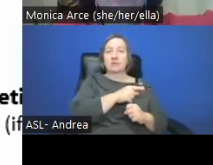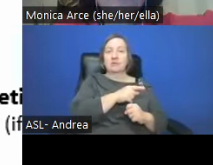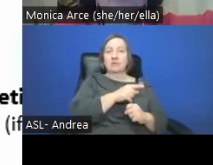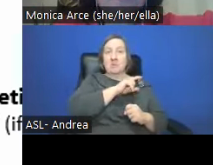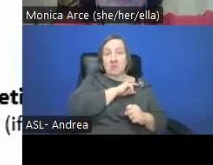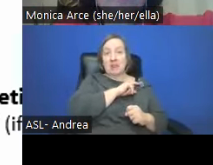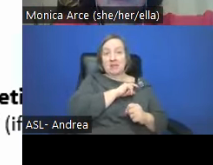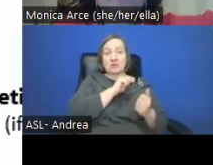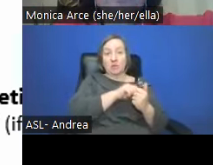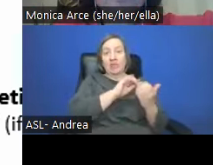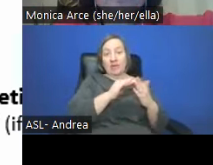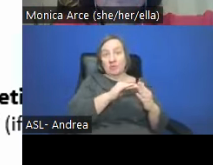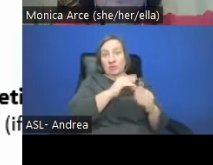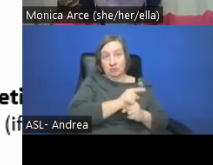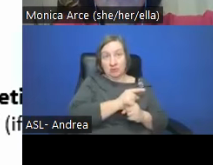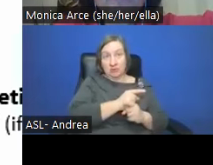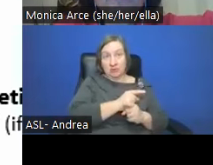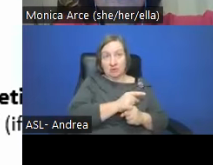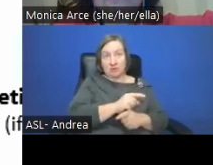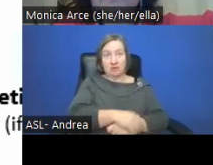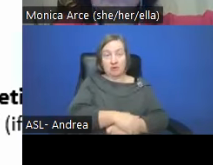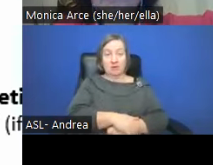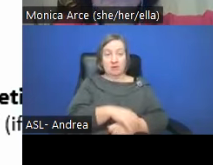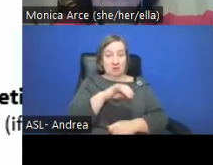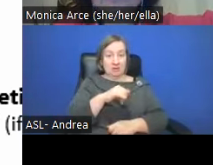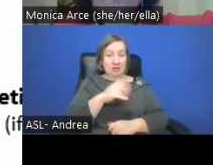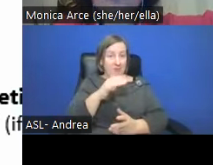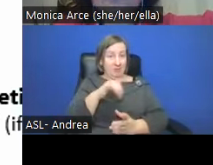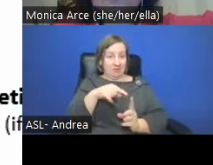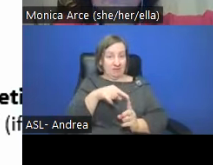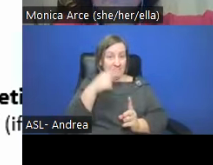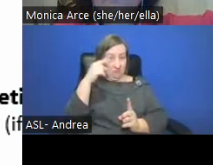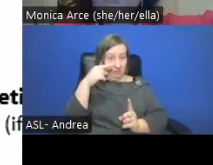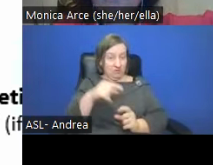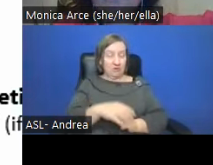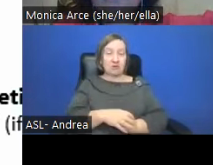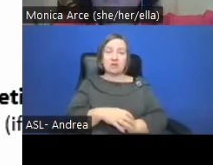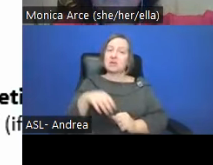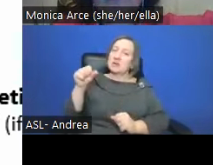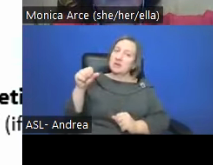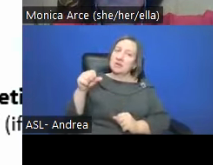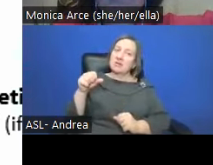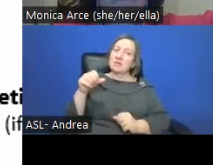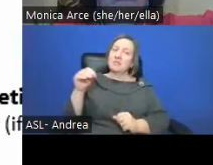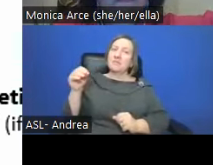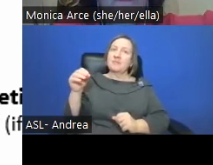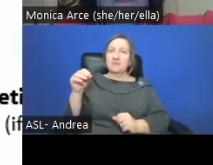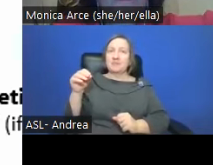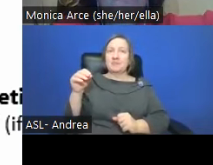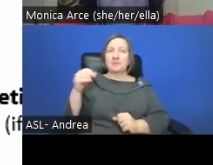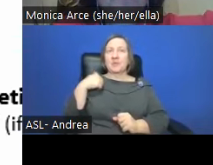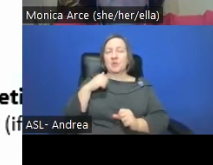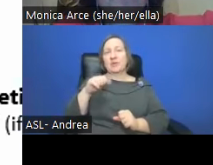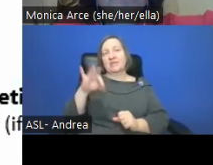policing with community, right? Is that what that is there for? Yes, yeah, and Okay. we can